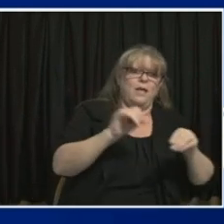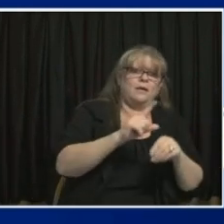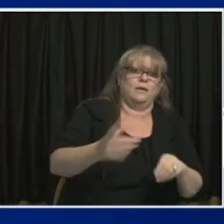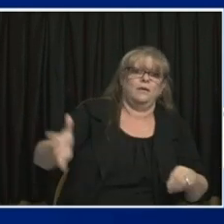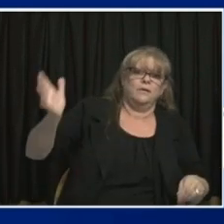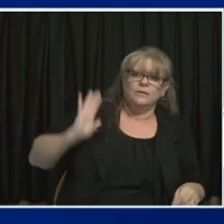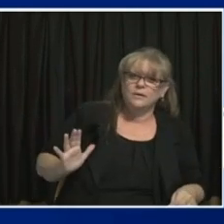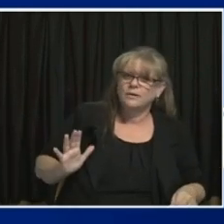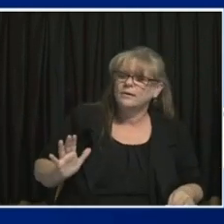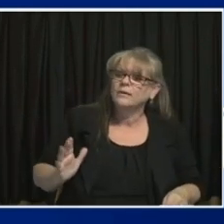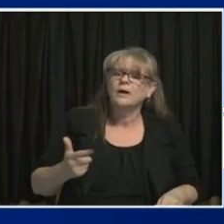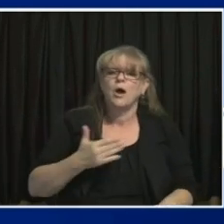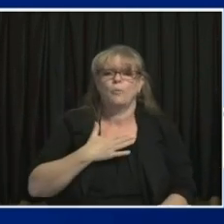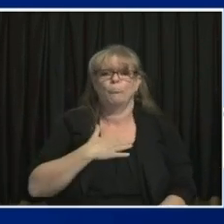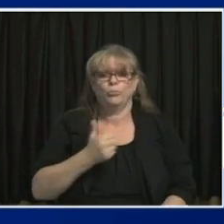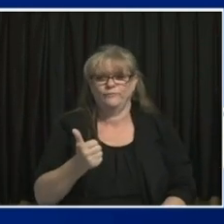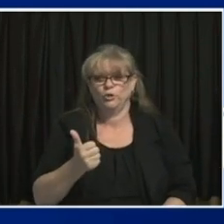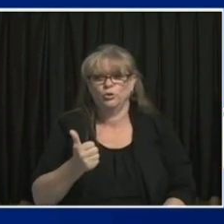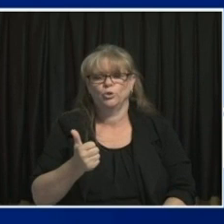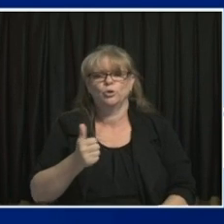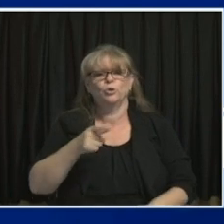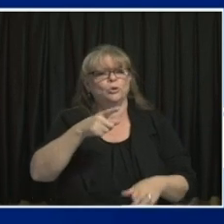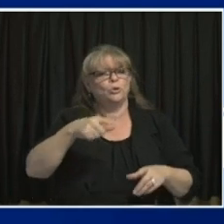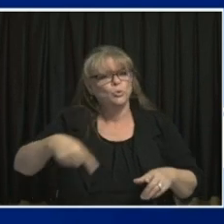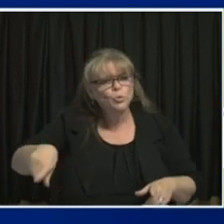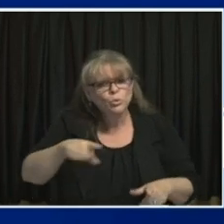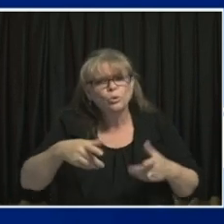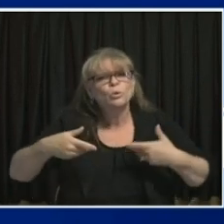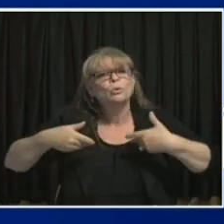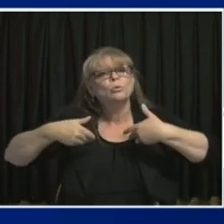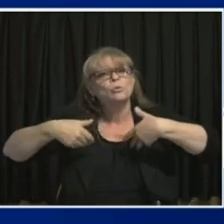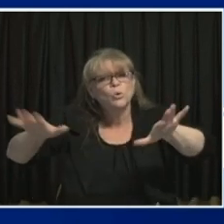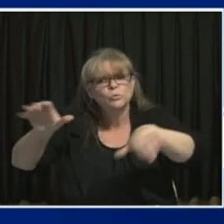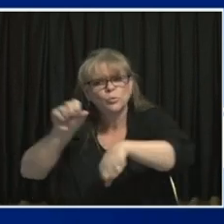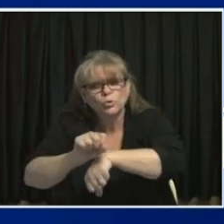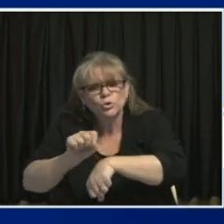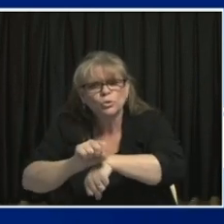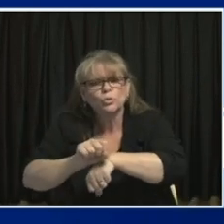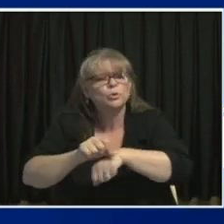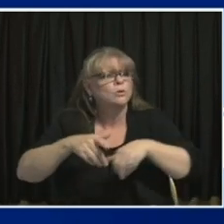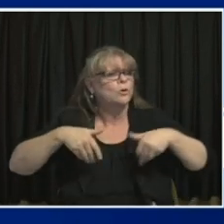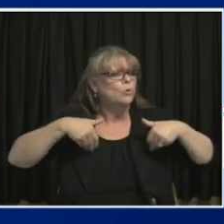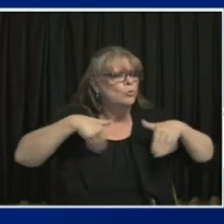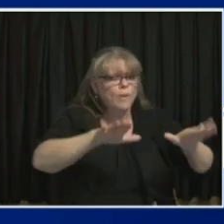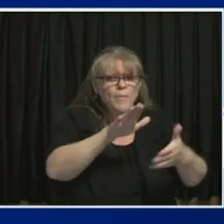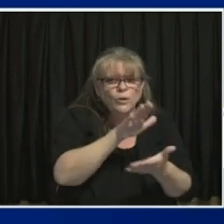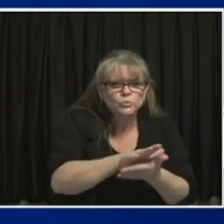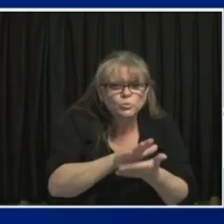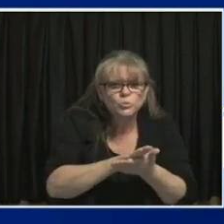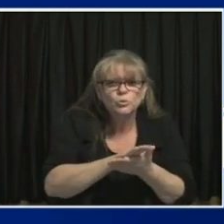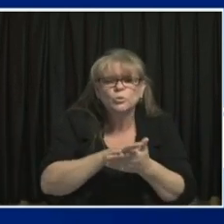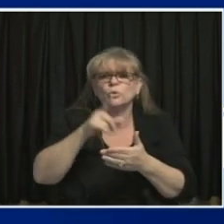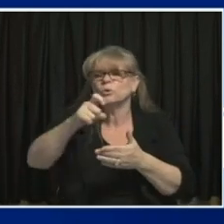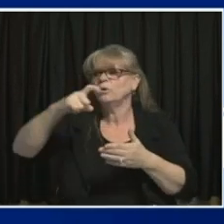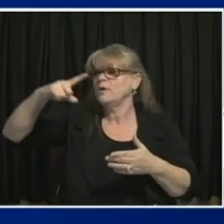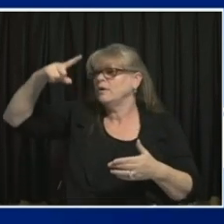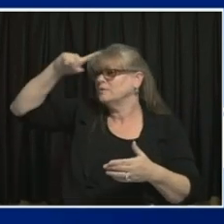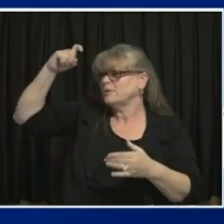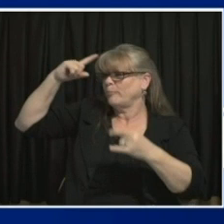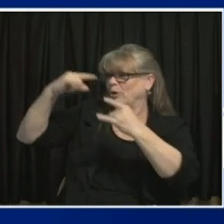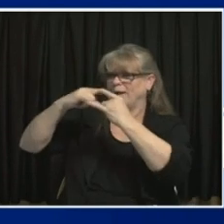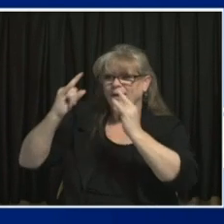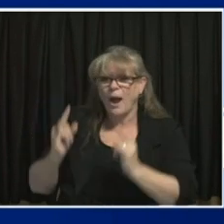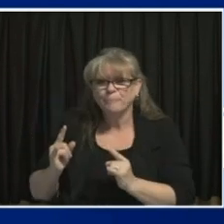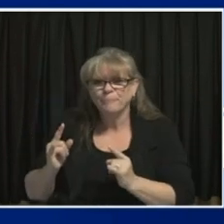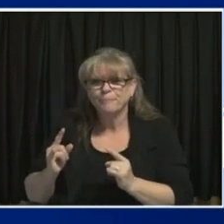go to school and go to summer camp and all those important things. It's important that for our morale, for our economy, and